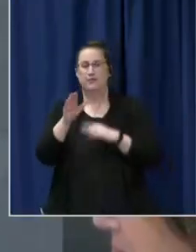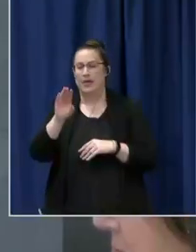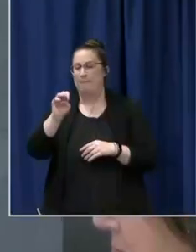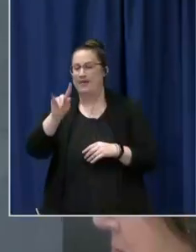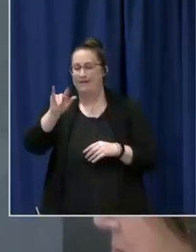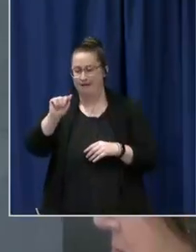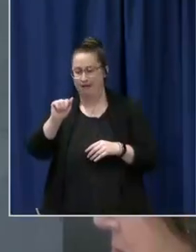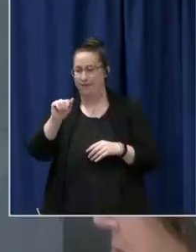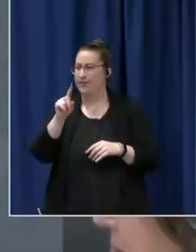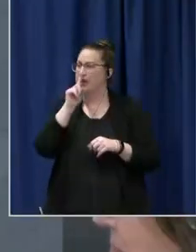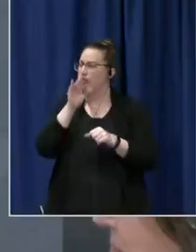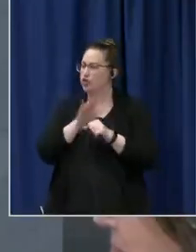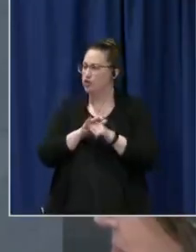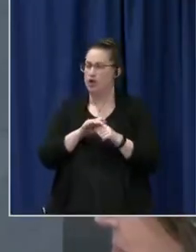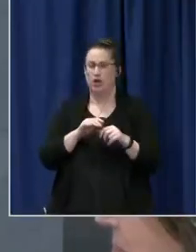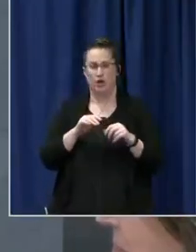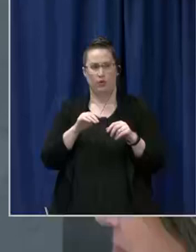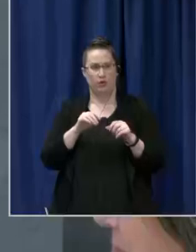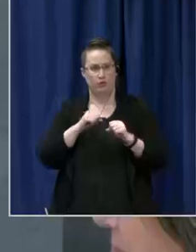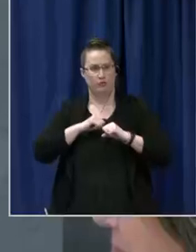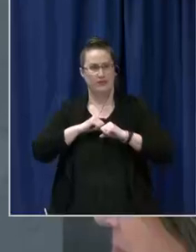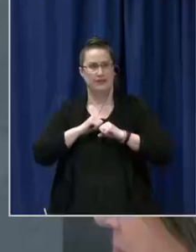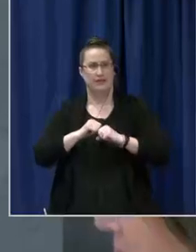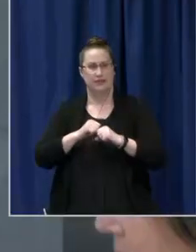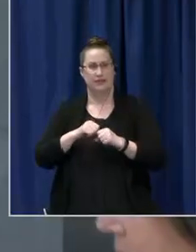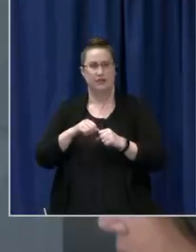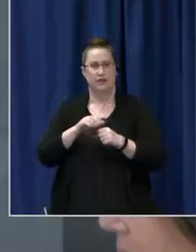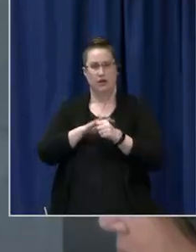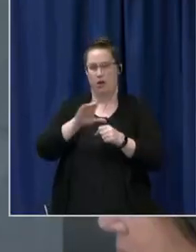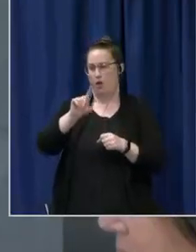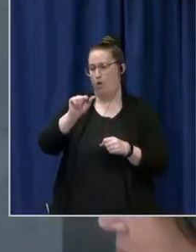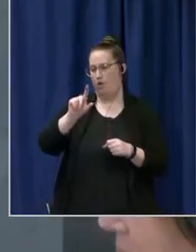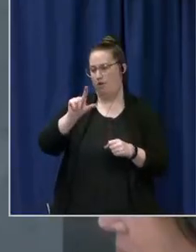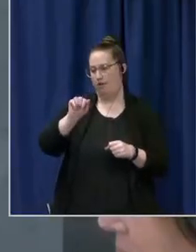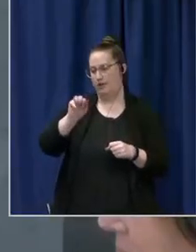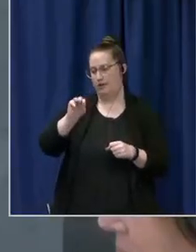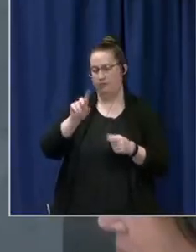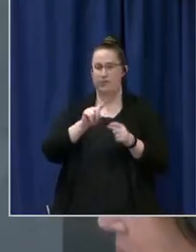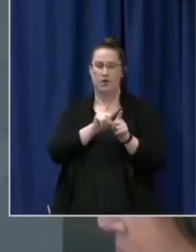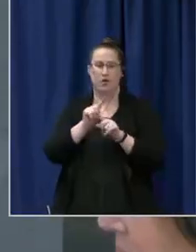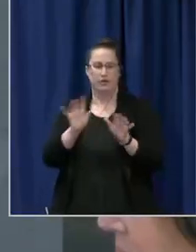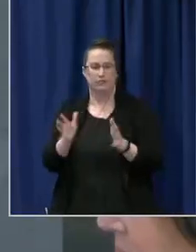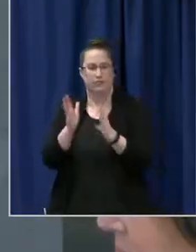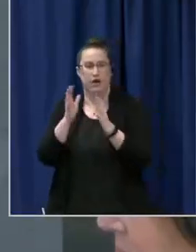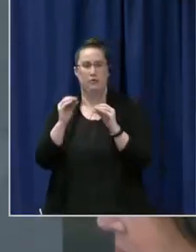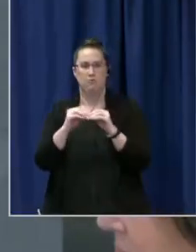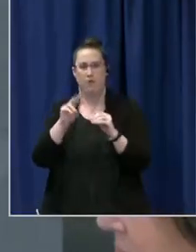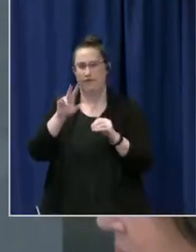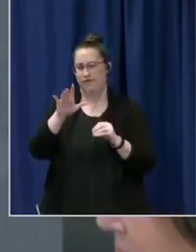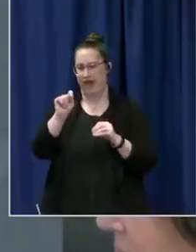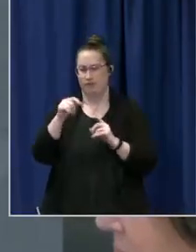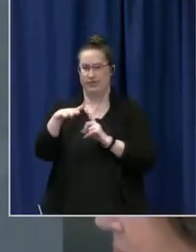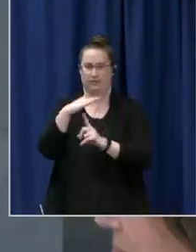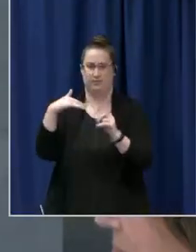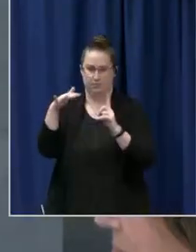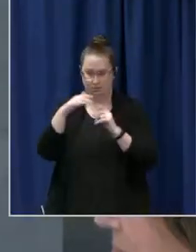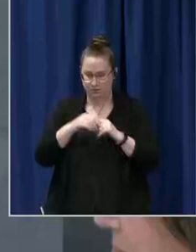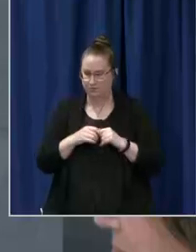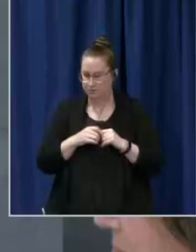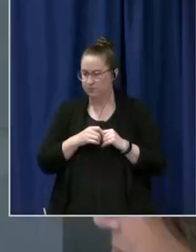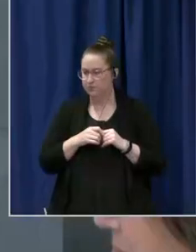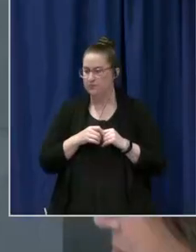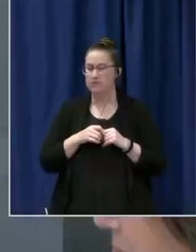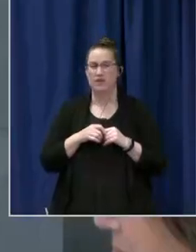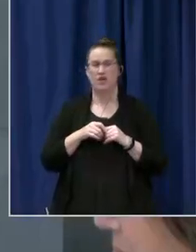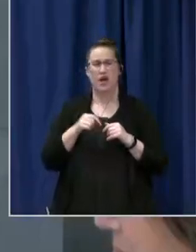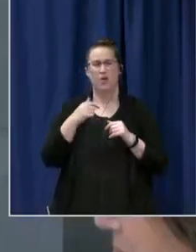are protecting localism and fostering a vibrant media ecosystem. In each of these areas, I want to make sure that